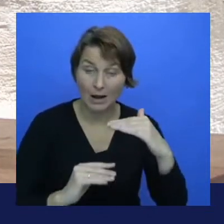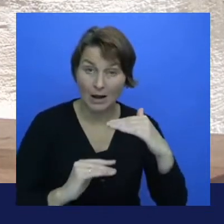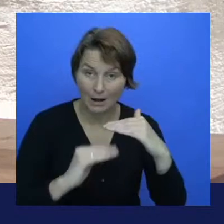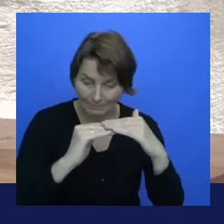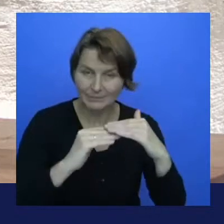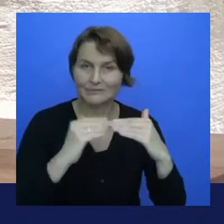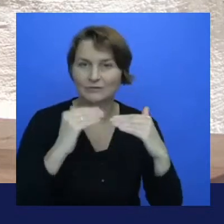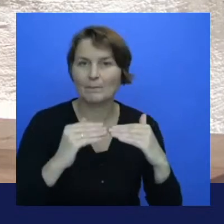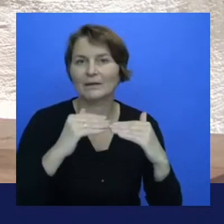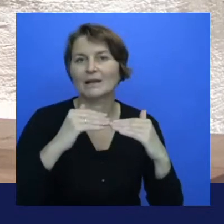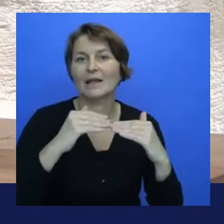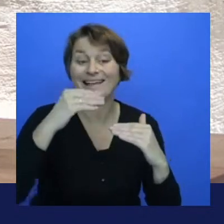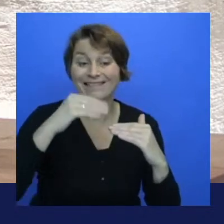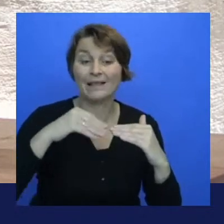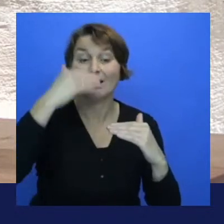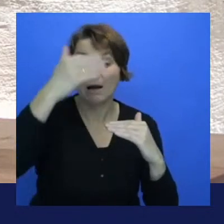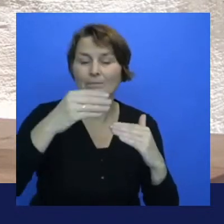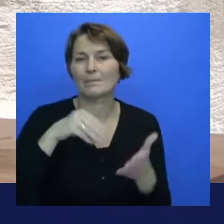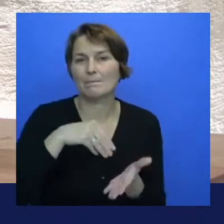that.